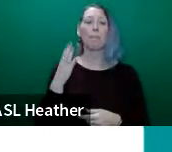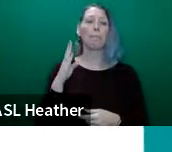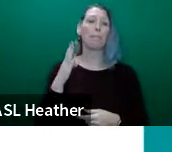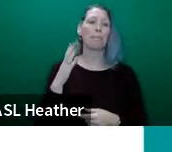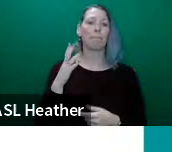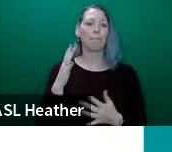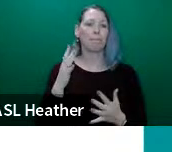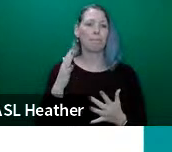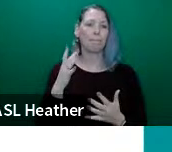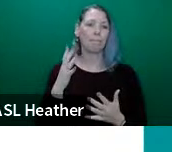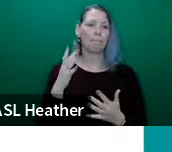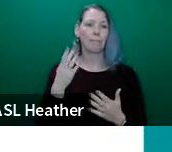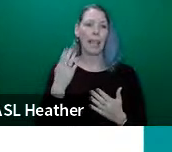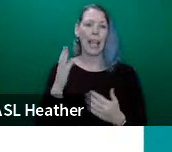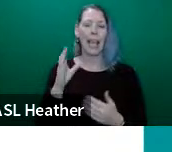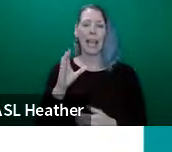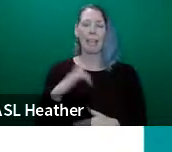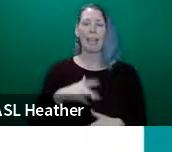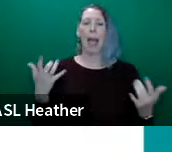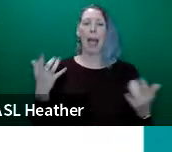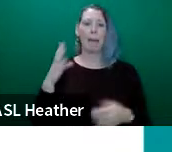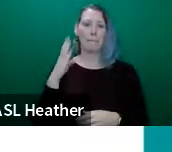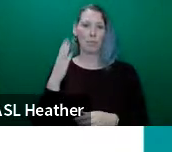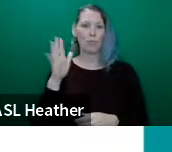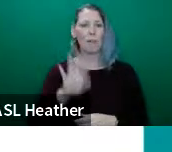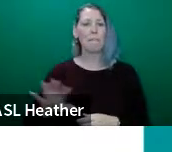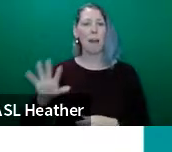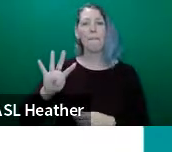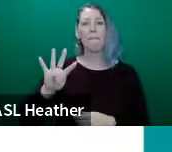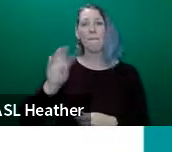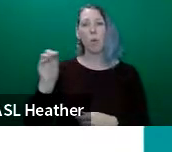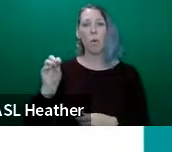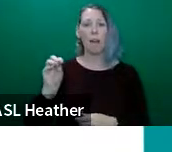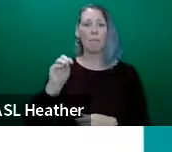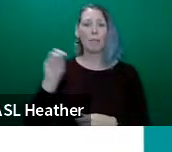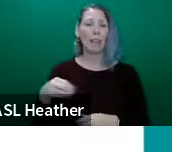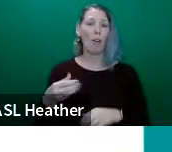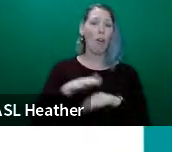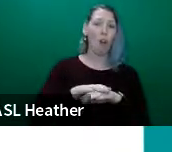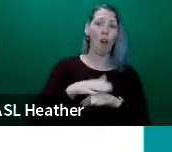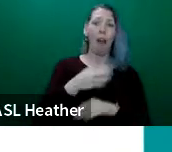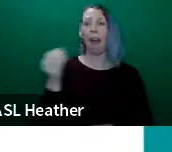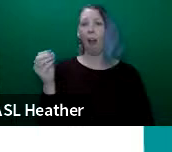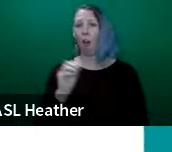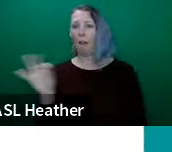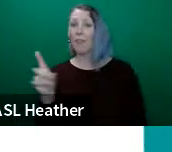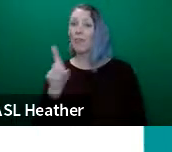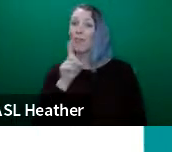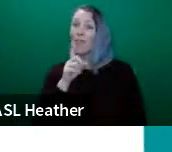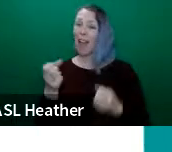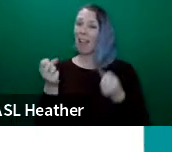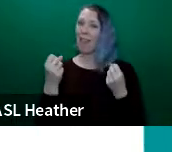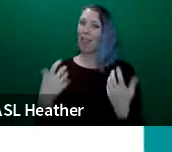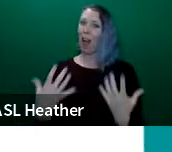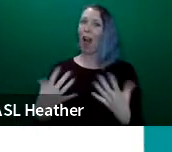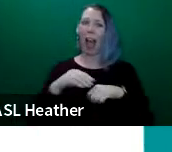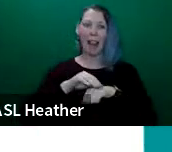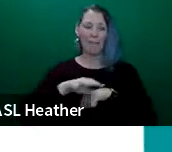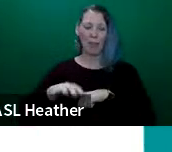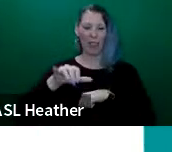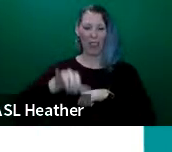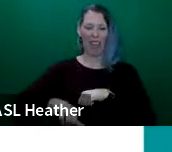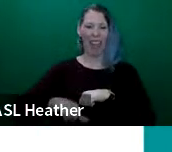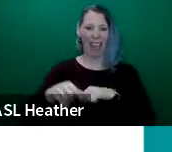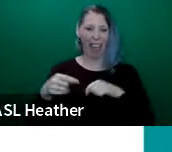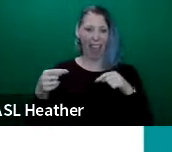of Carolina blue, light blue, there is about 40% get on and off. So what we're really showing you is there's a lot of influence at these interchanges